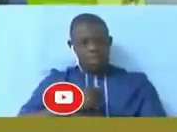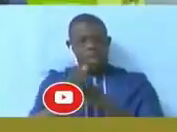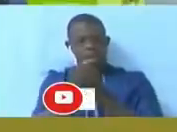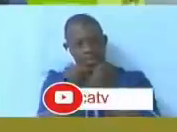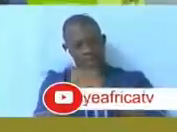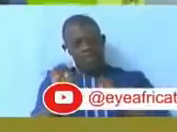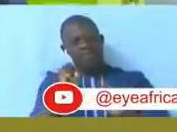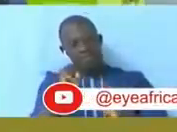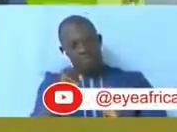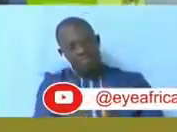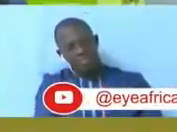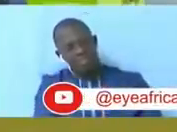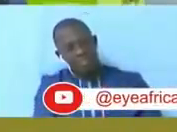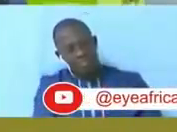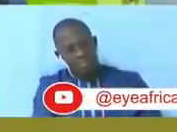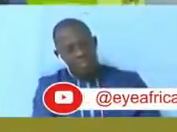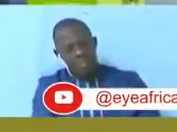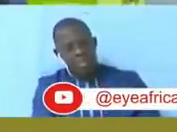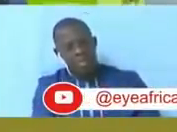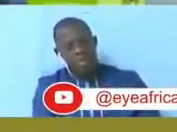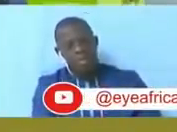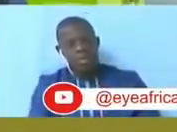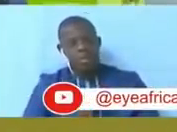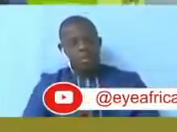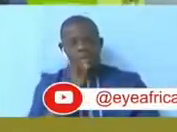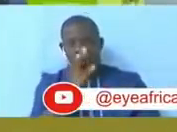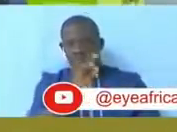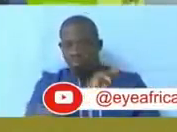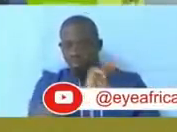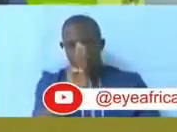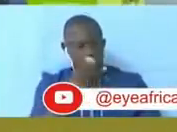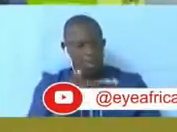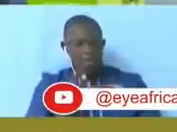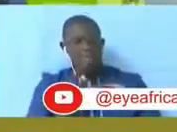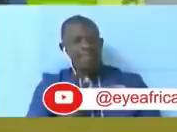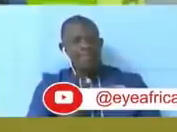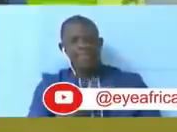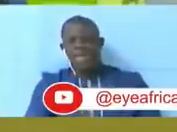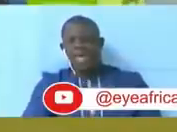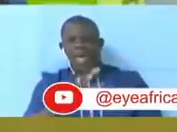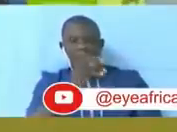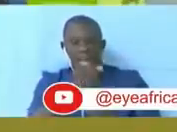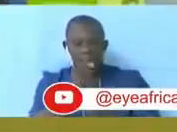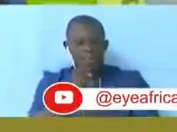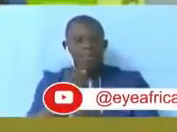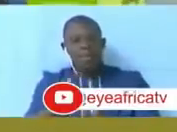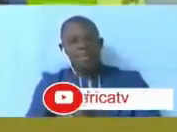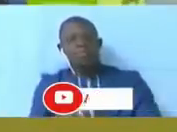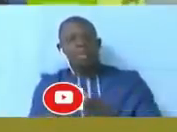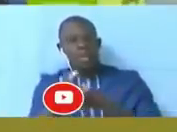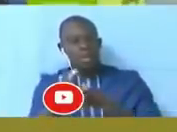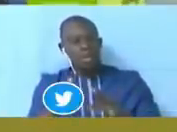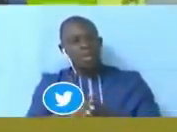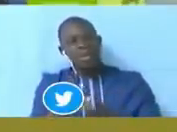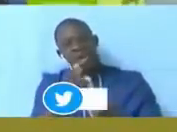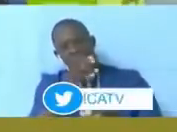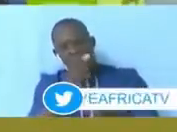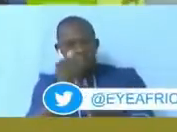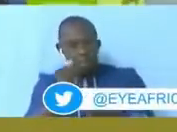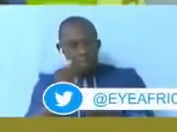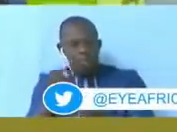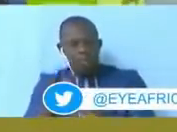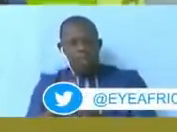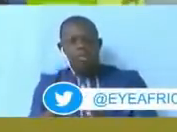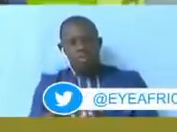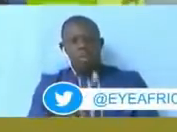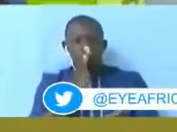ntefungu kumola tanko kama. He said we don't have consular services here, but rest assured, wherever you want to go in the Western